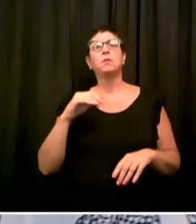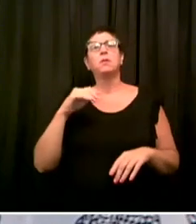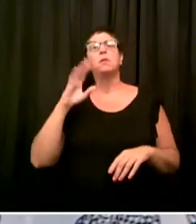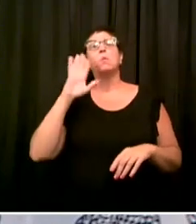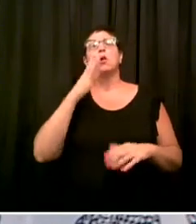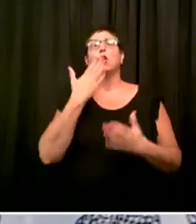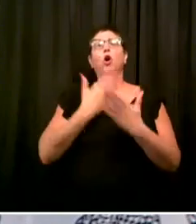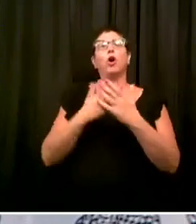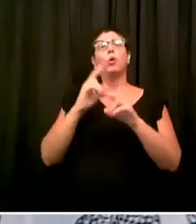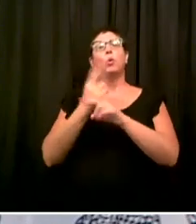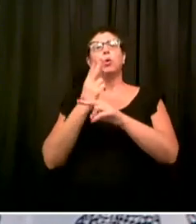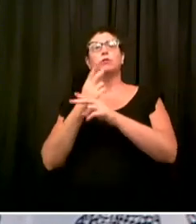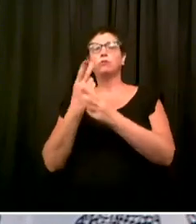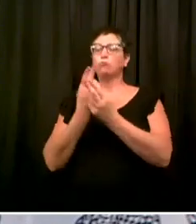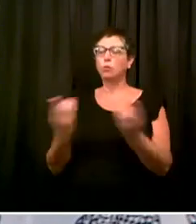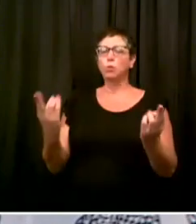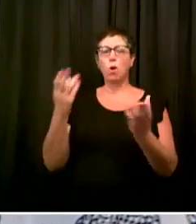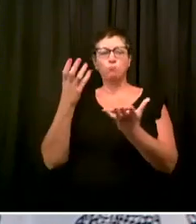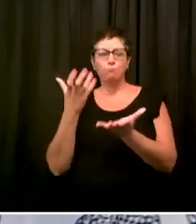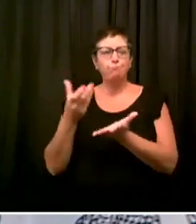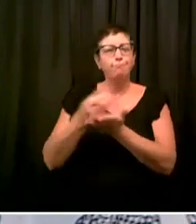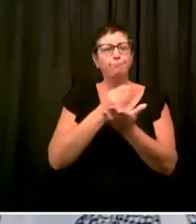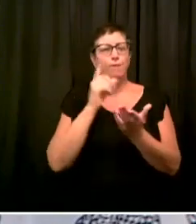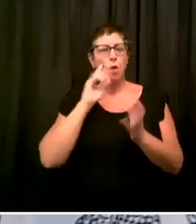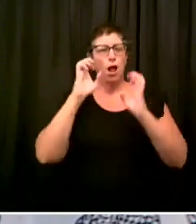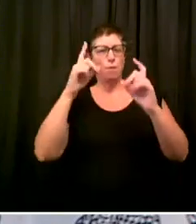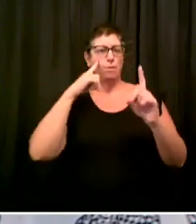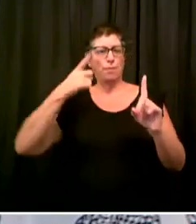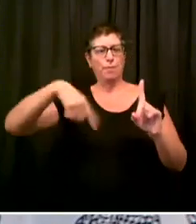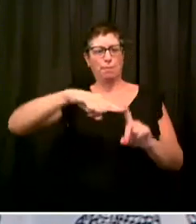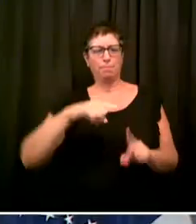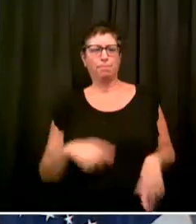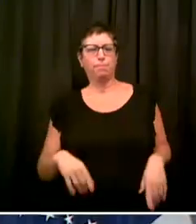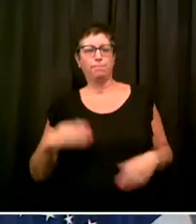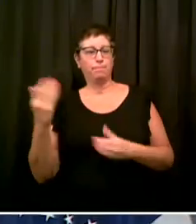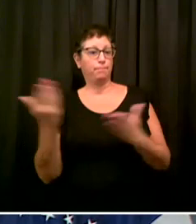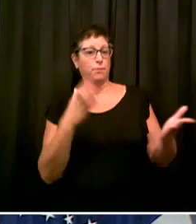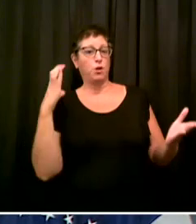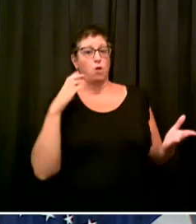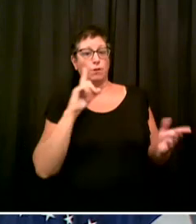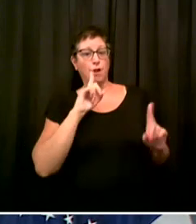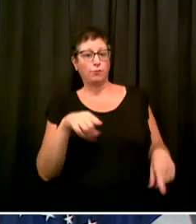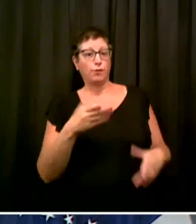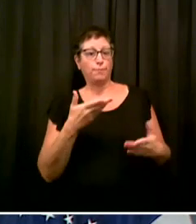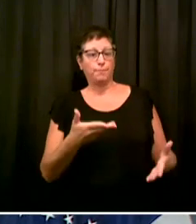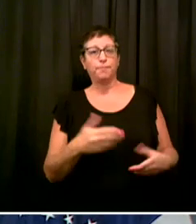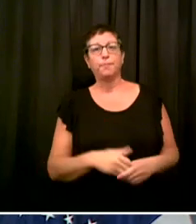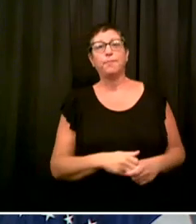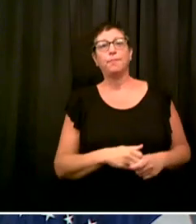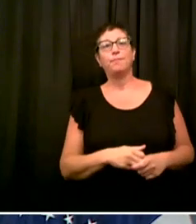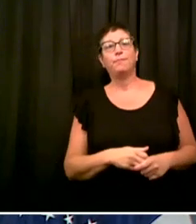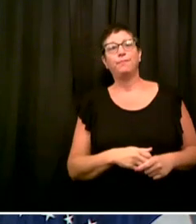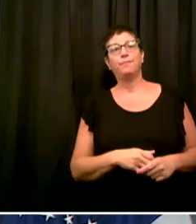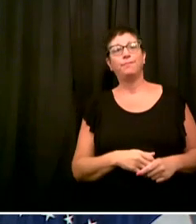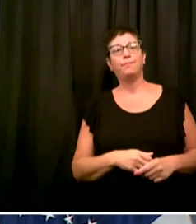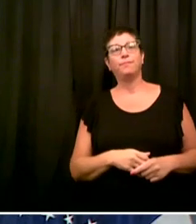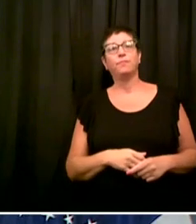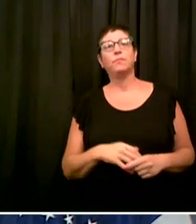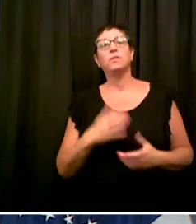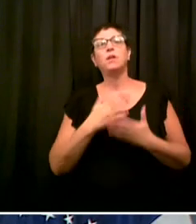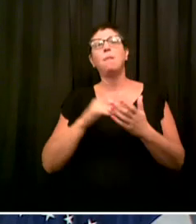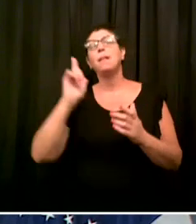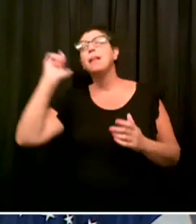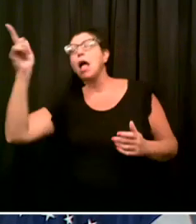the very beginning of school, some of it they might phase in as they go along. Chancellor? I would only add, sir, that principals have already been looking to